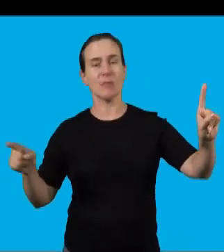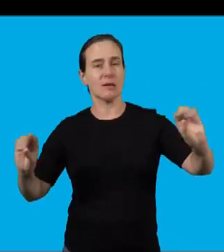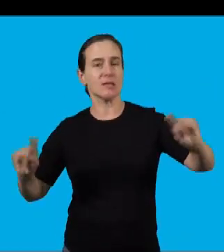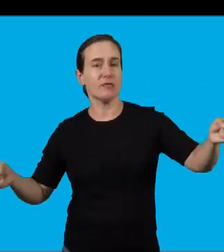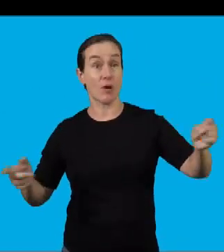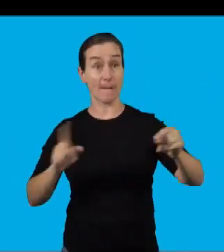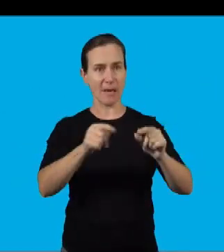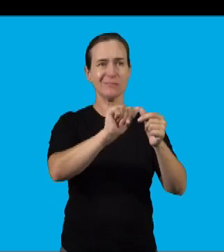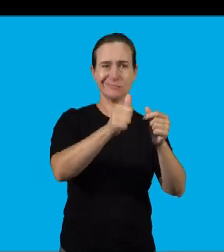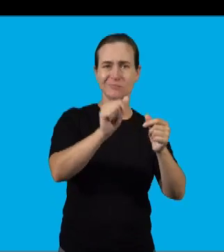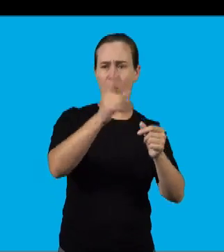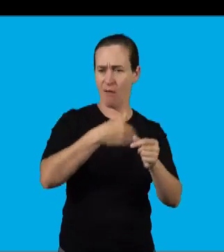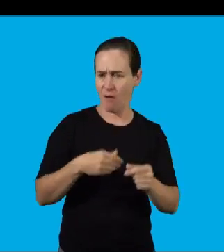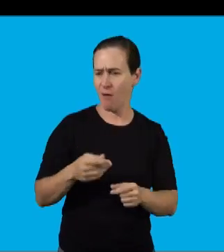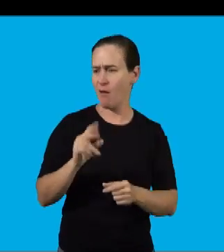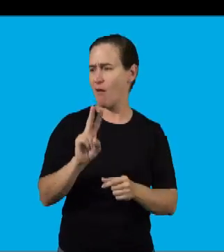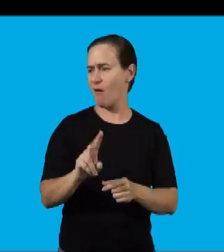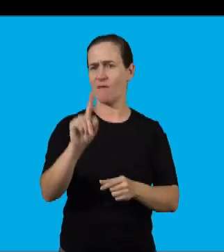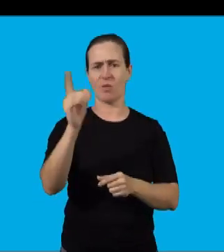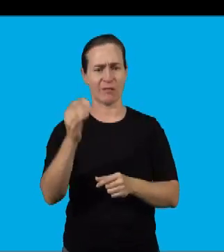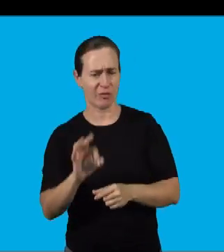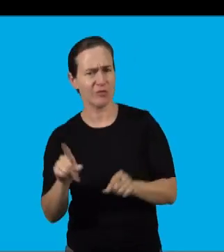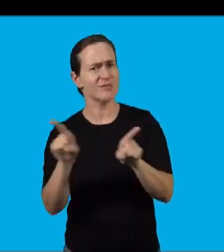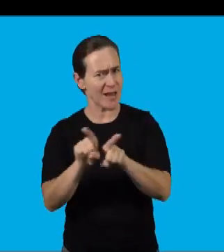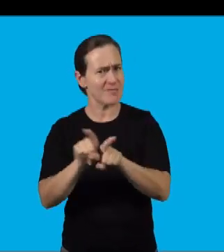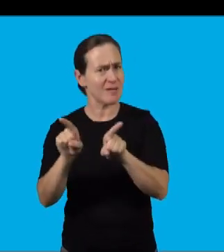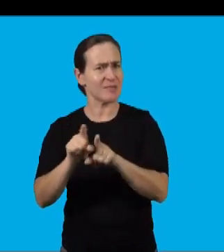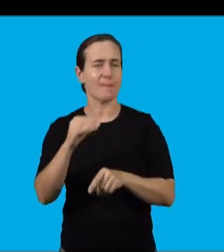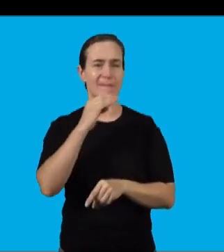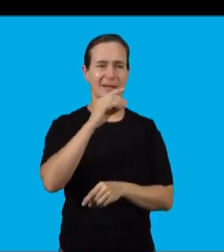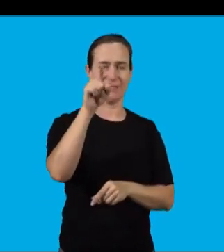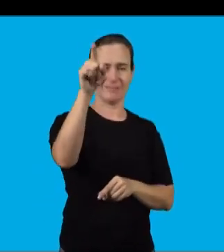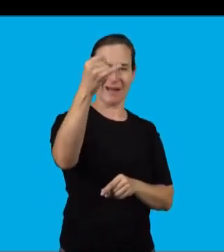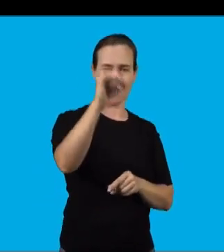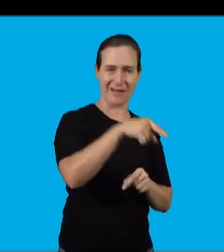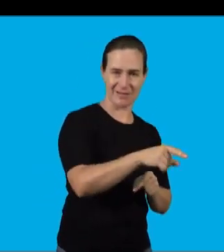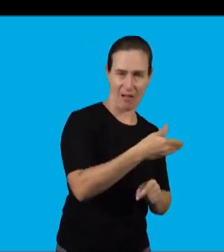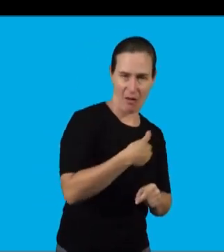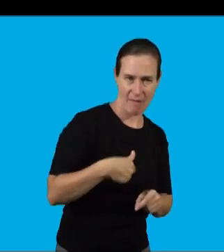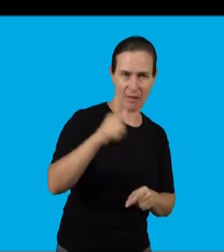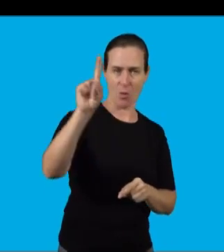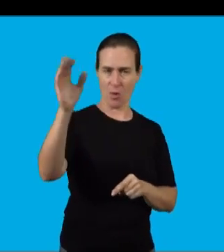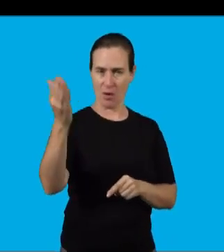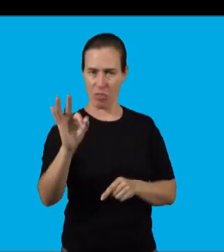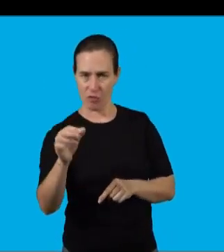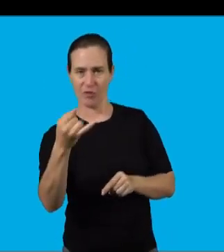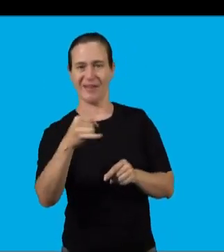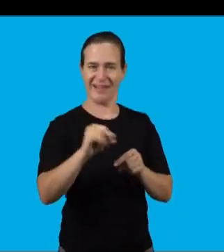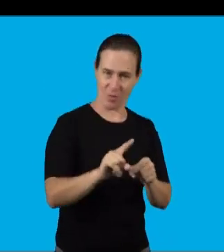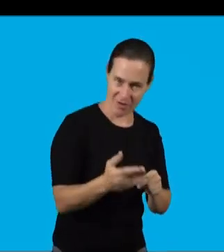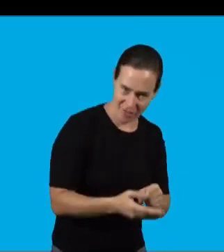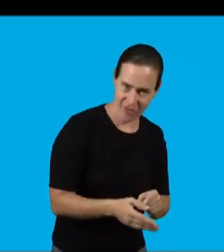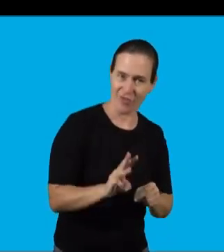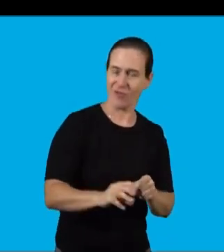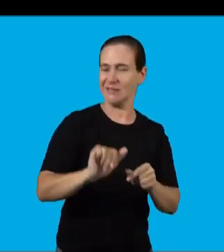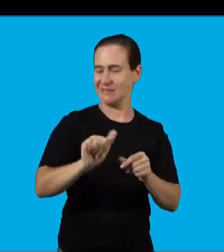subtract these values, then we know that this half would minus this half, a third would minus a third, a quarter would minus a quarter,